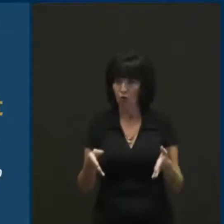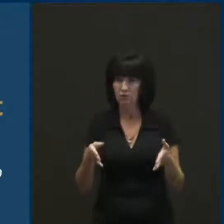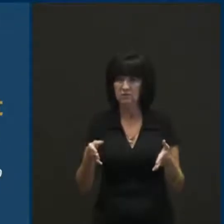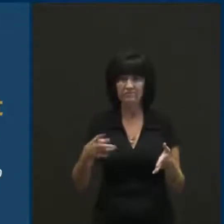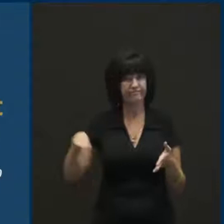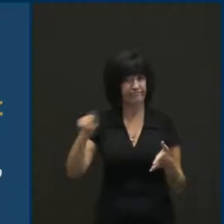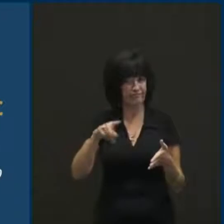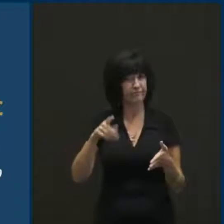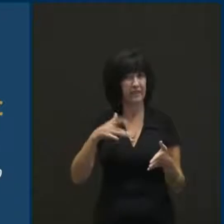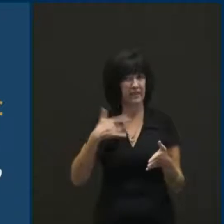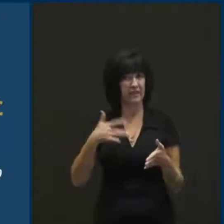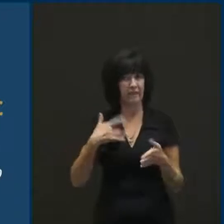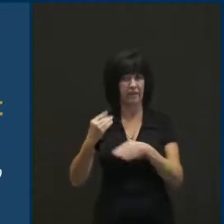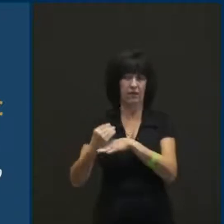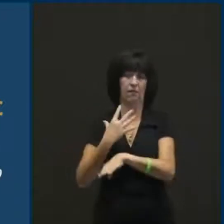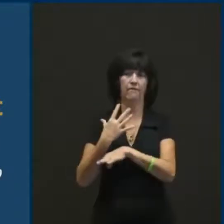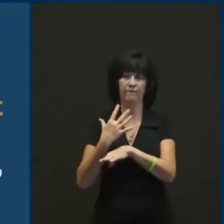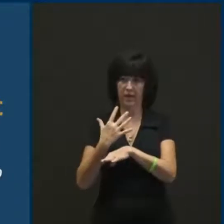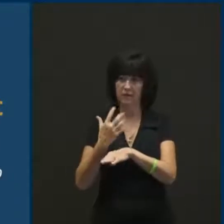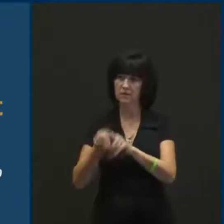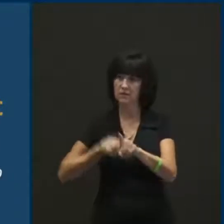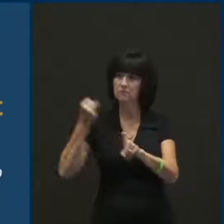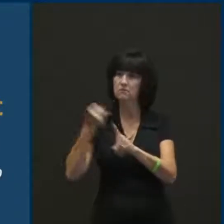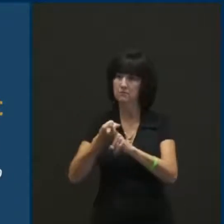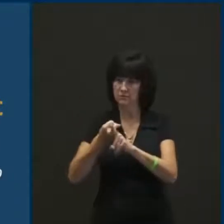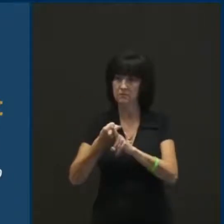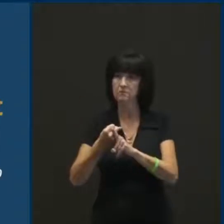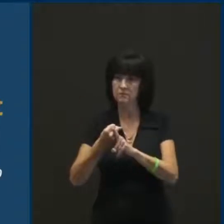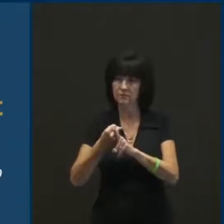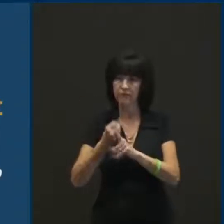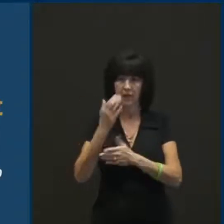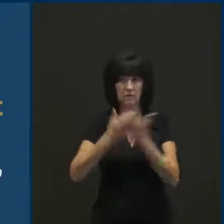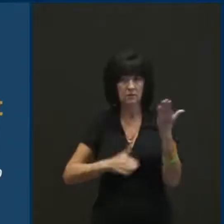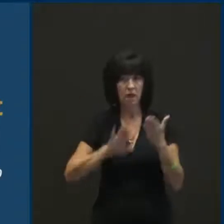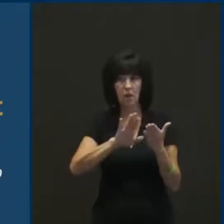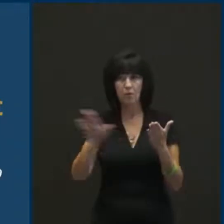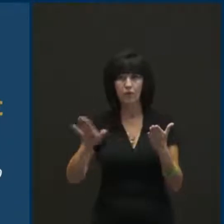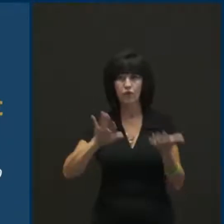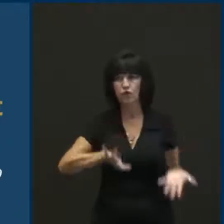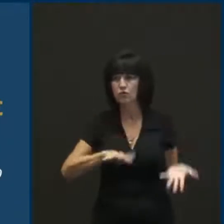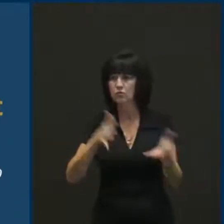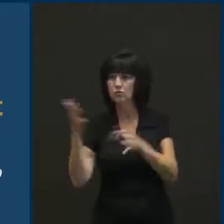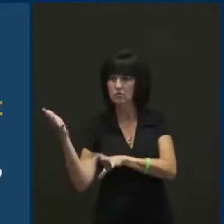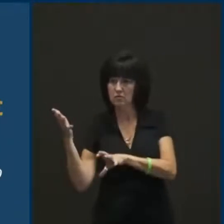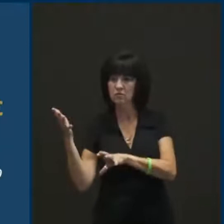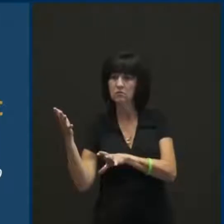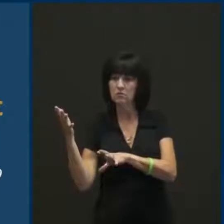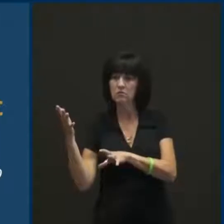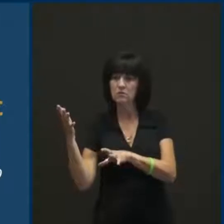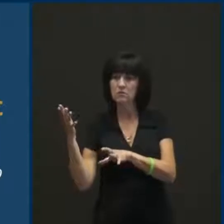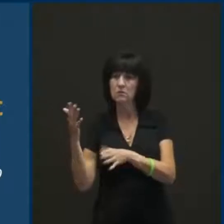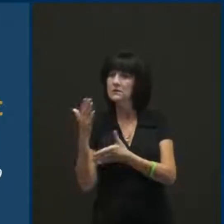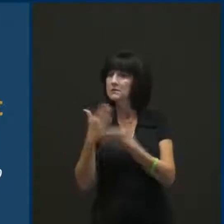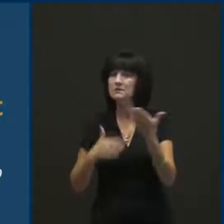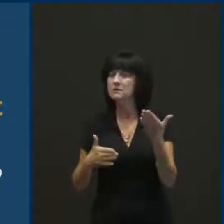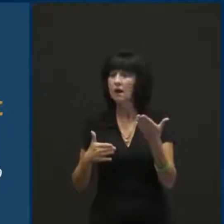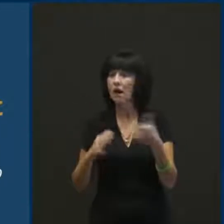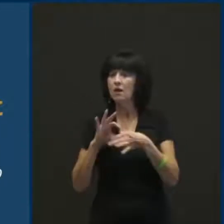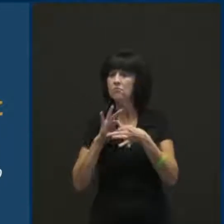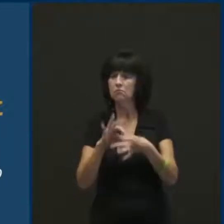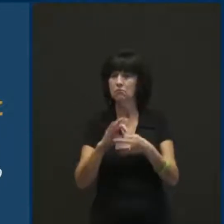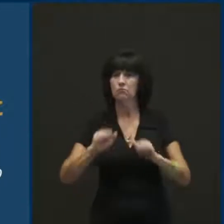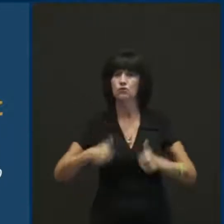affected by the disruption in the supply chain. Part of it was due to some of the challenges that we had